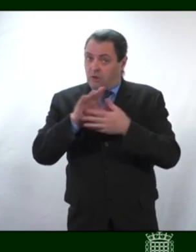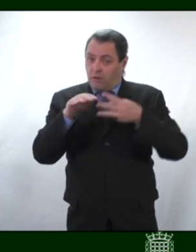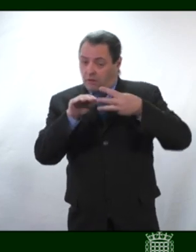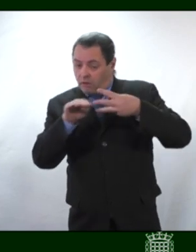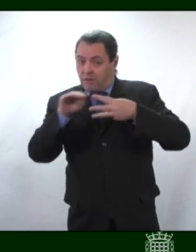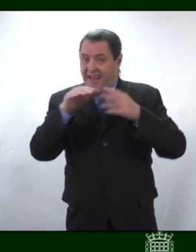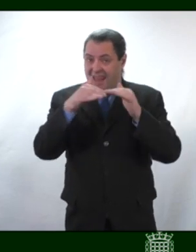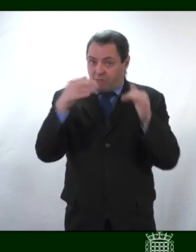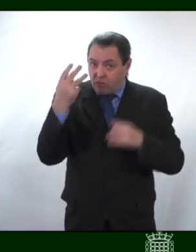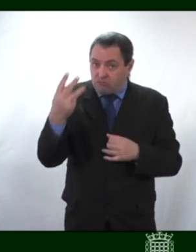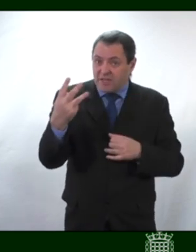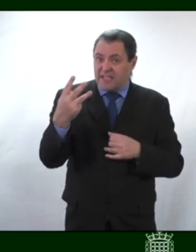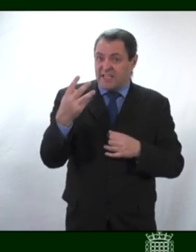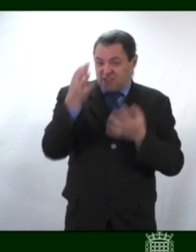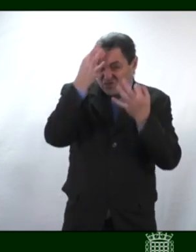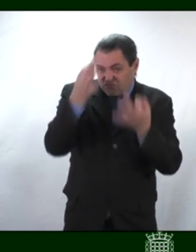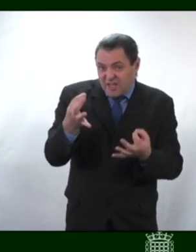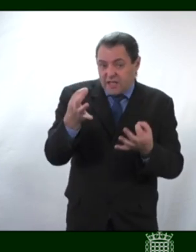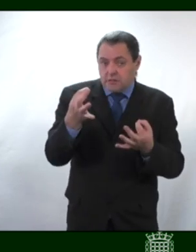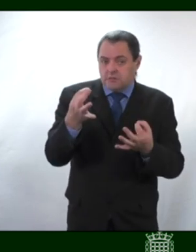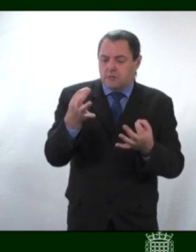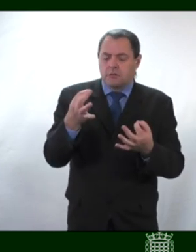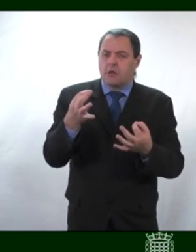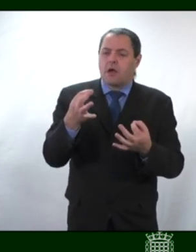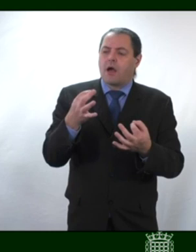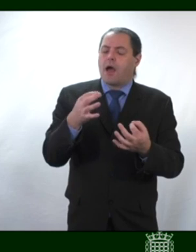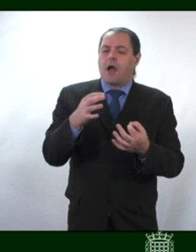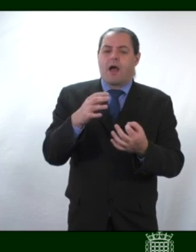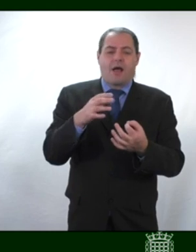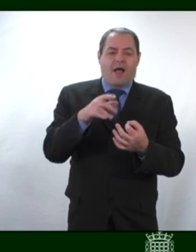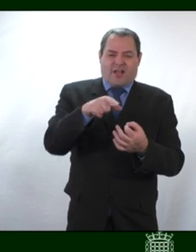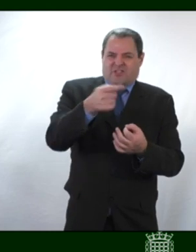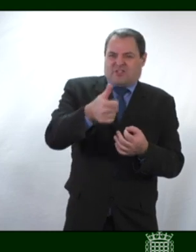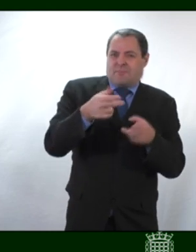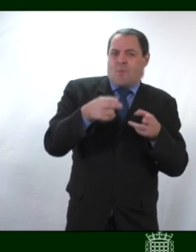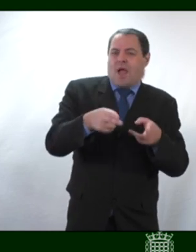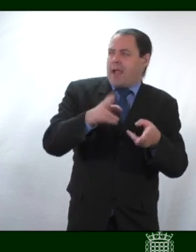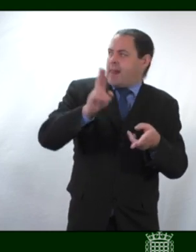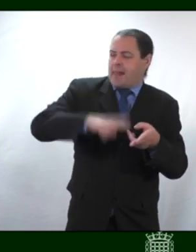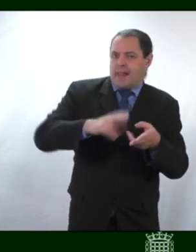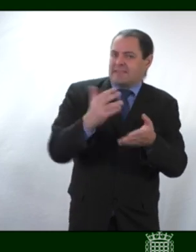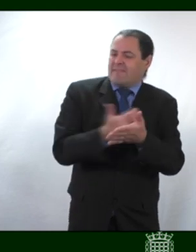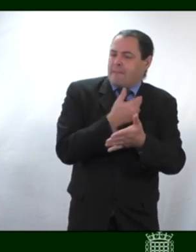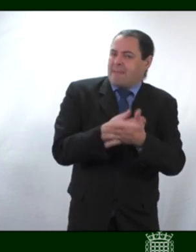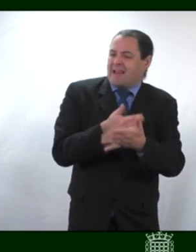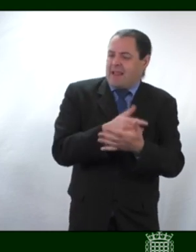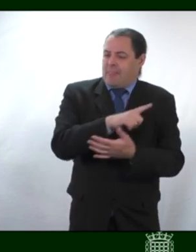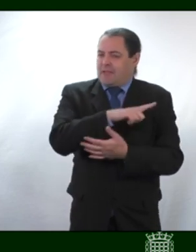required will not be taken because it's cheaper and a means of avoiding adequate support for